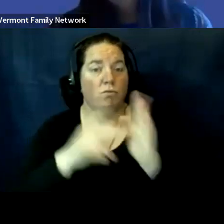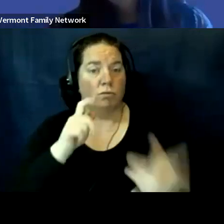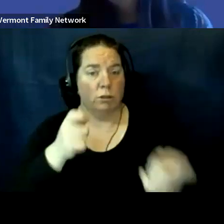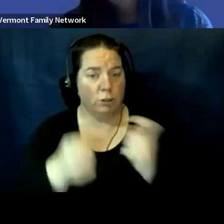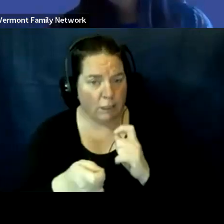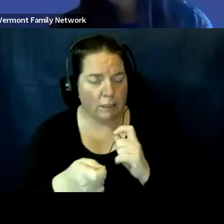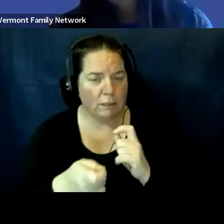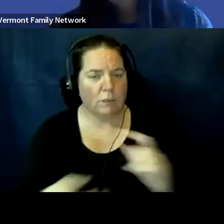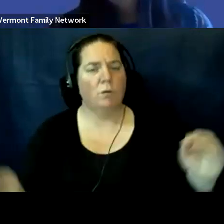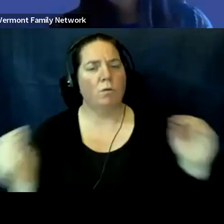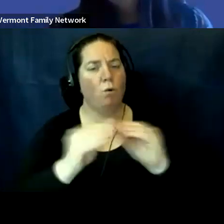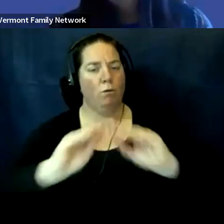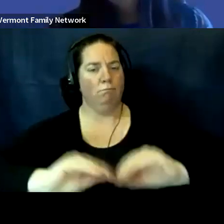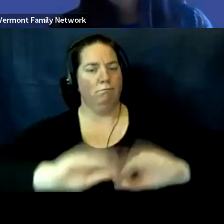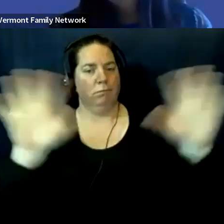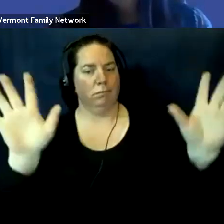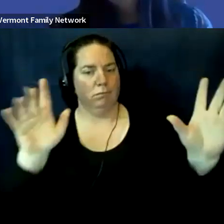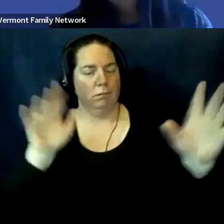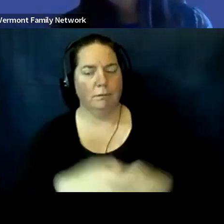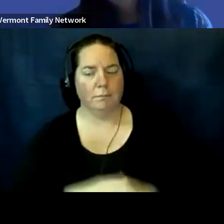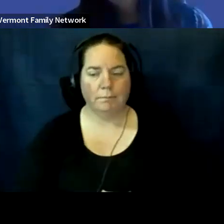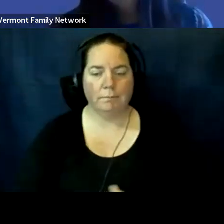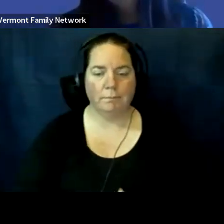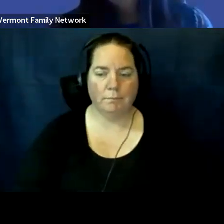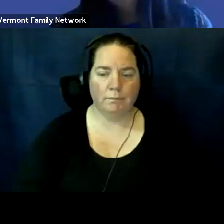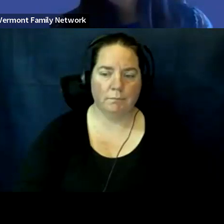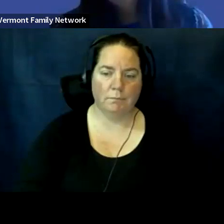is now more clarity in this area.